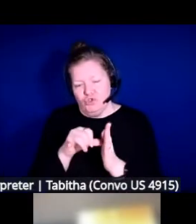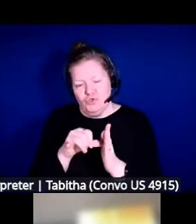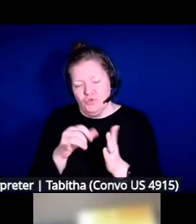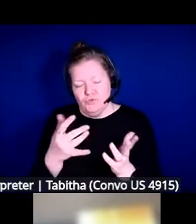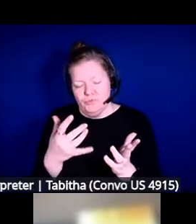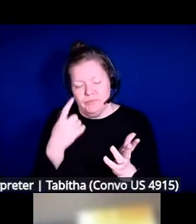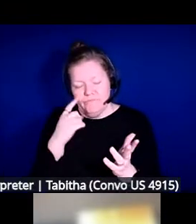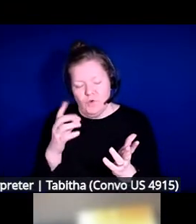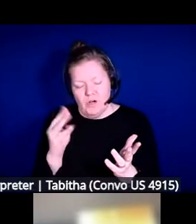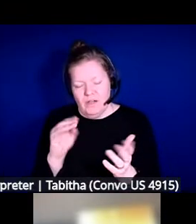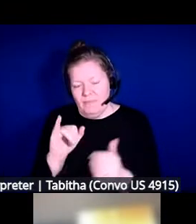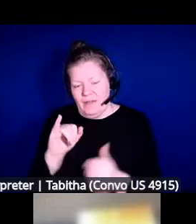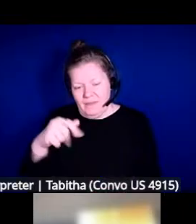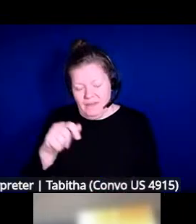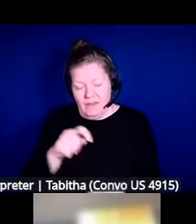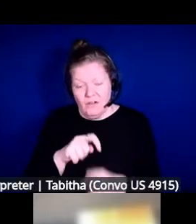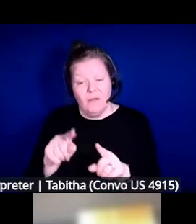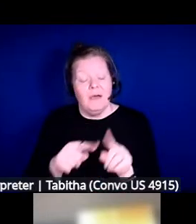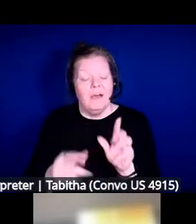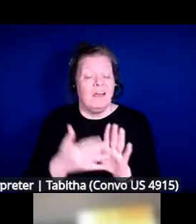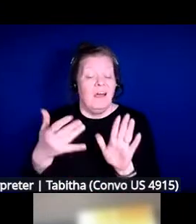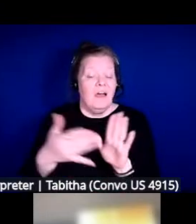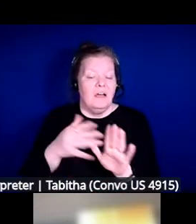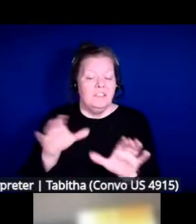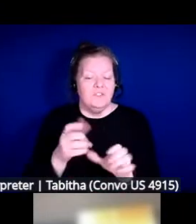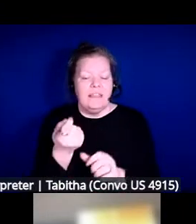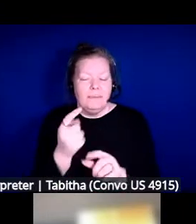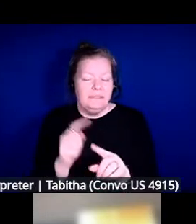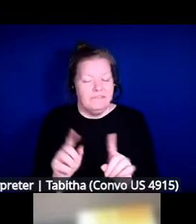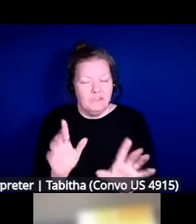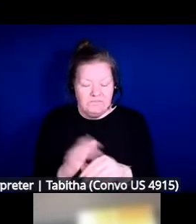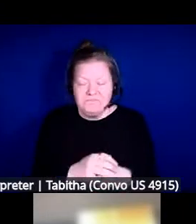the IPA calls, but every now and then he does something a little different.